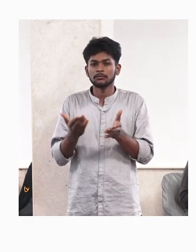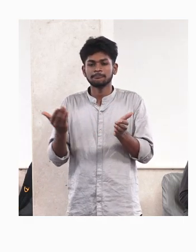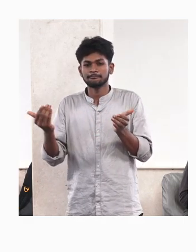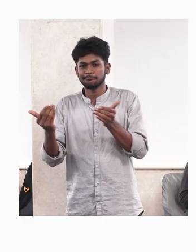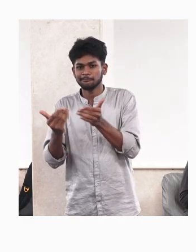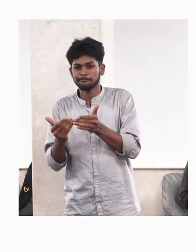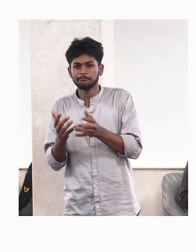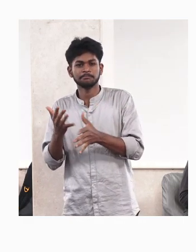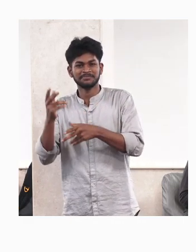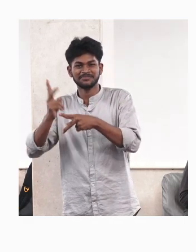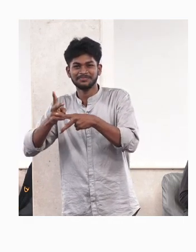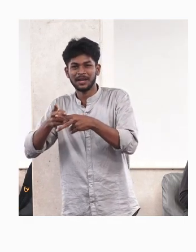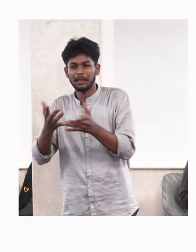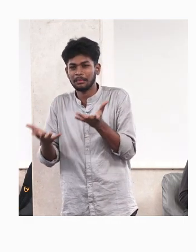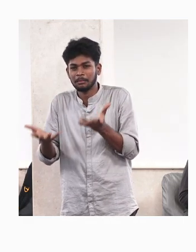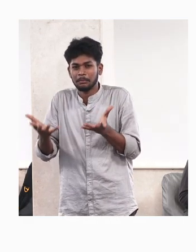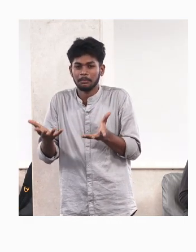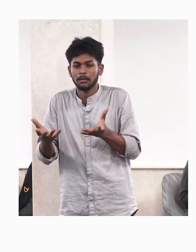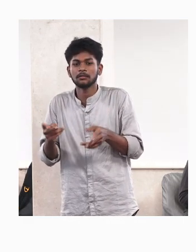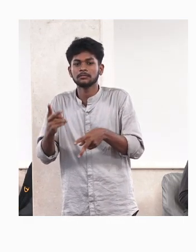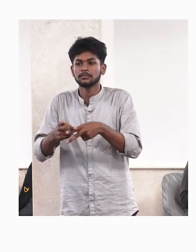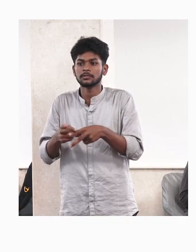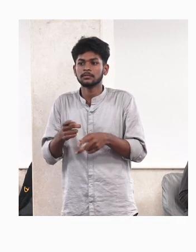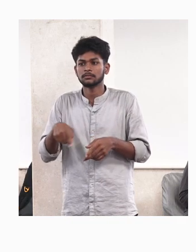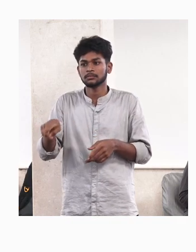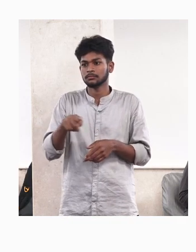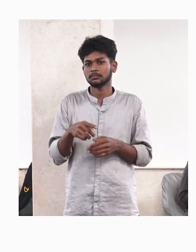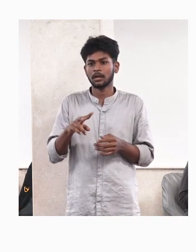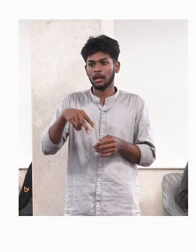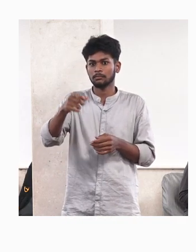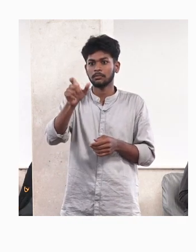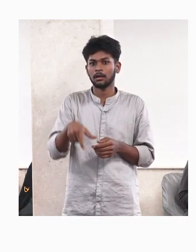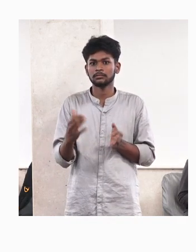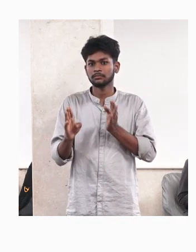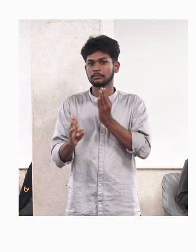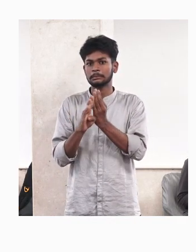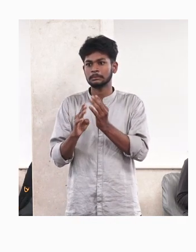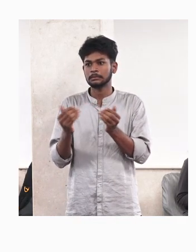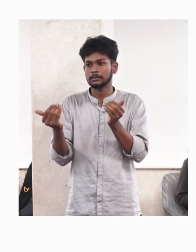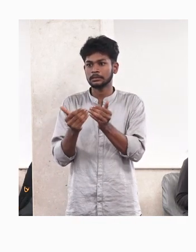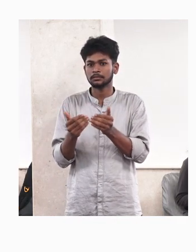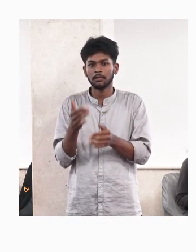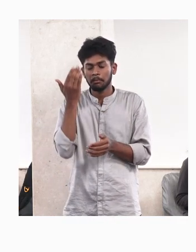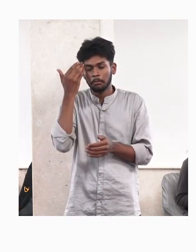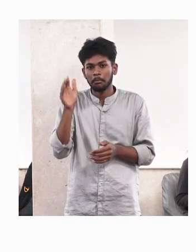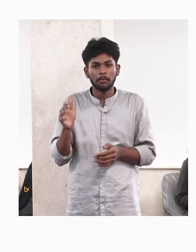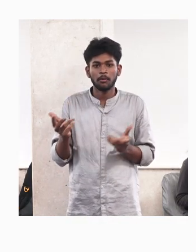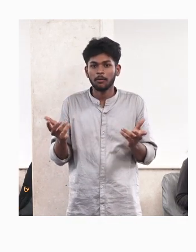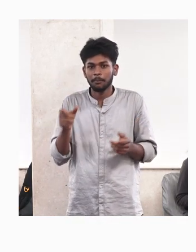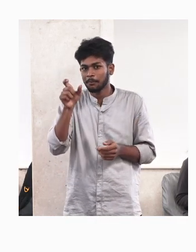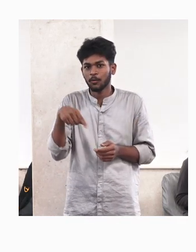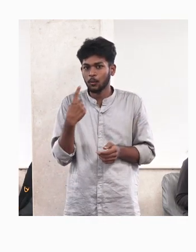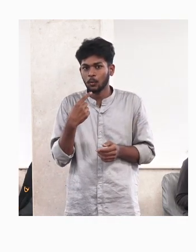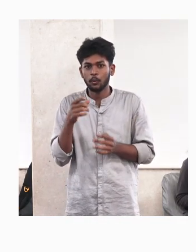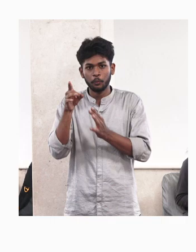of that meeting with another person. You don't know the other person. You cannot pretend that you know all. So